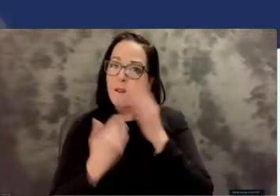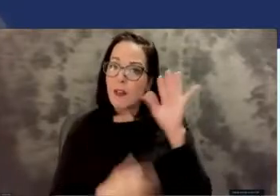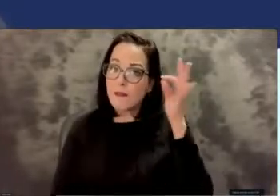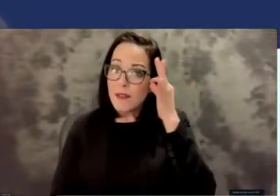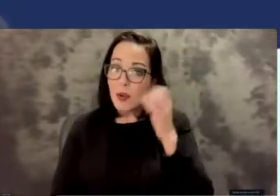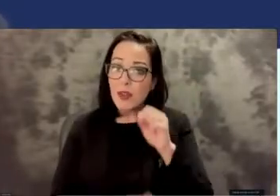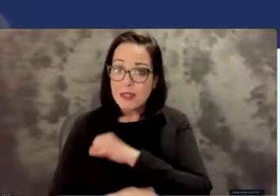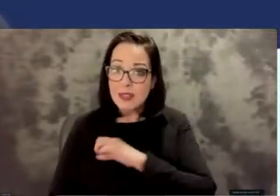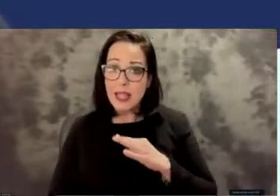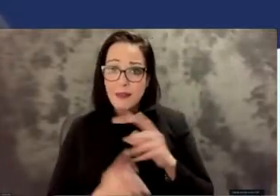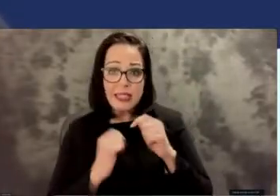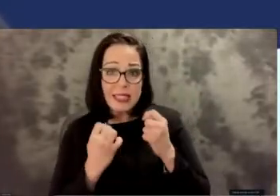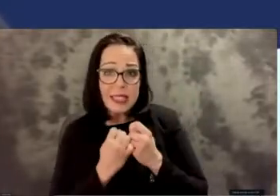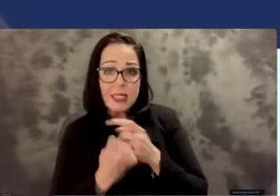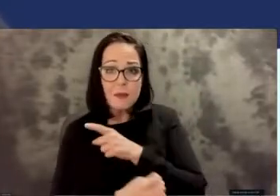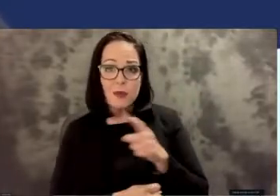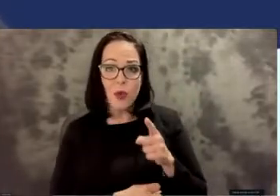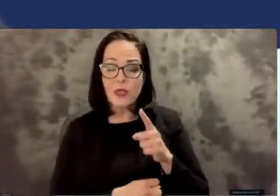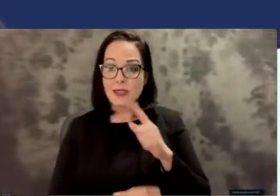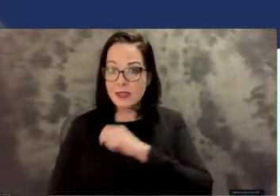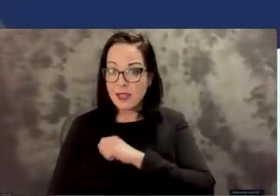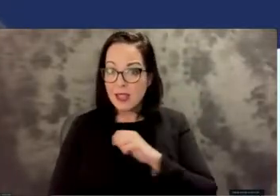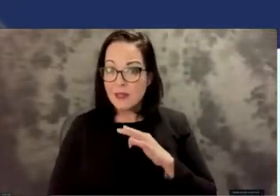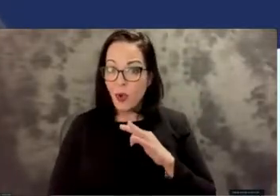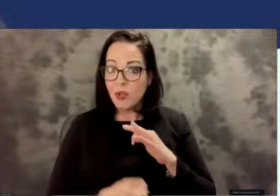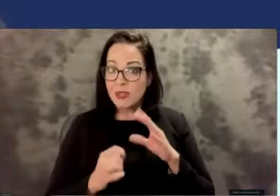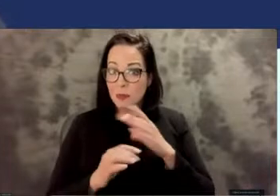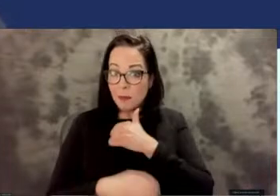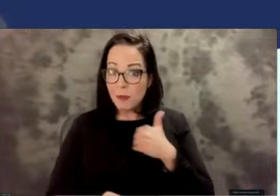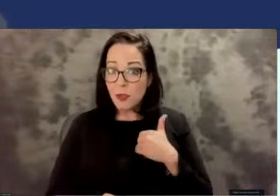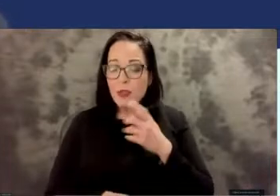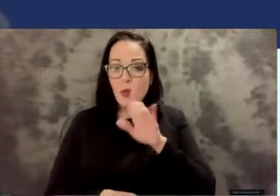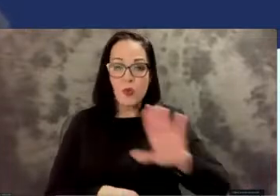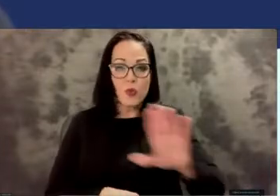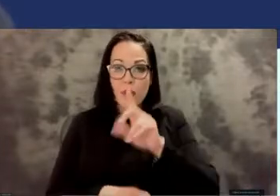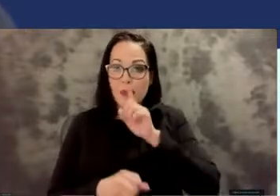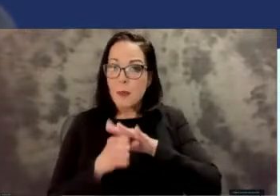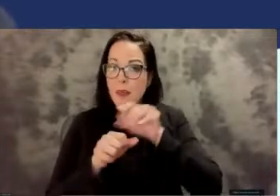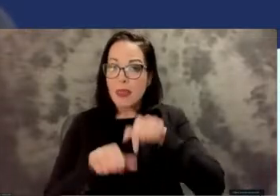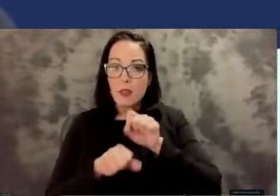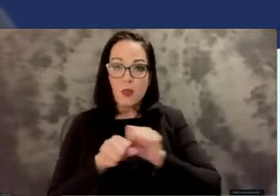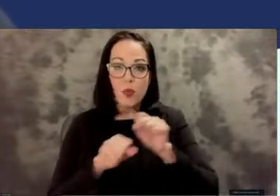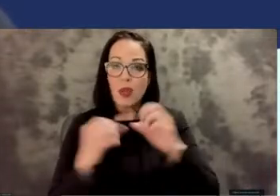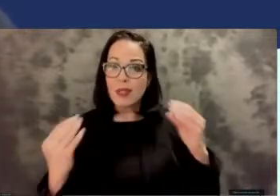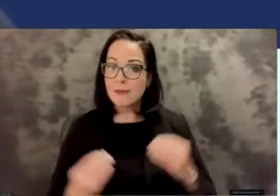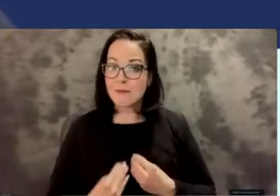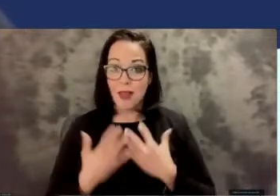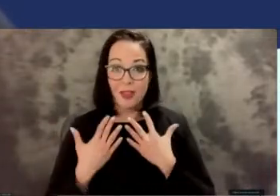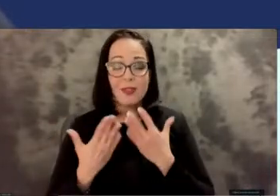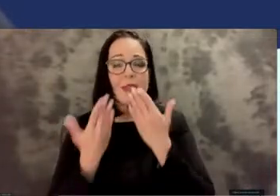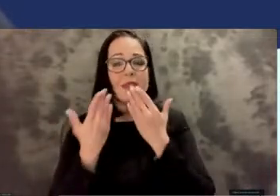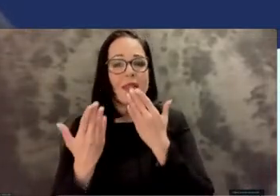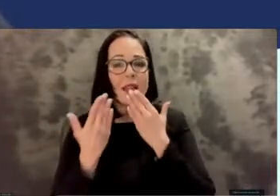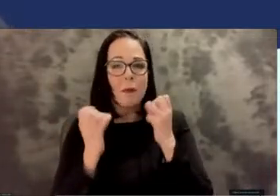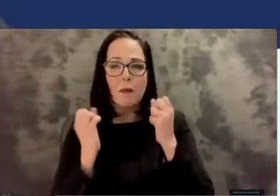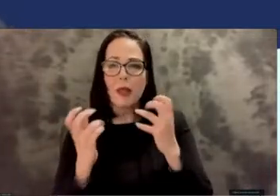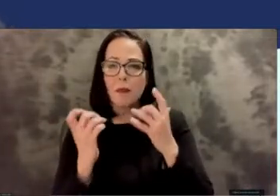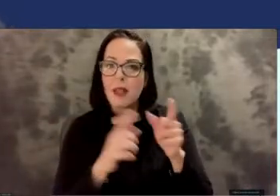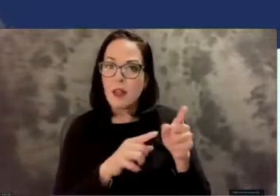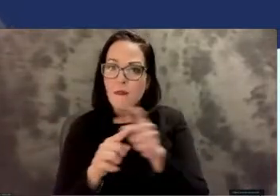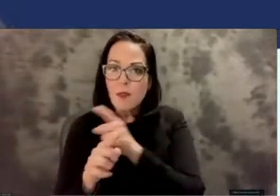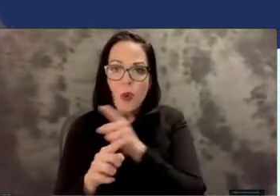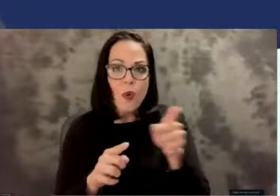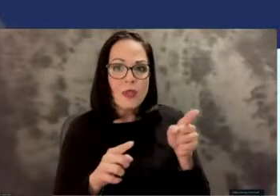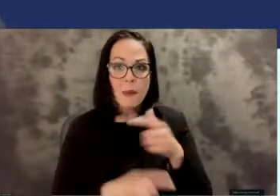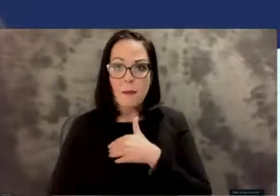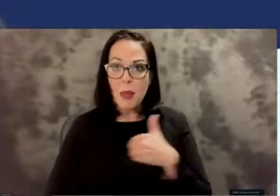force members. Your commitment to this work is nothing short of inspiring. And thank you to the many subject matter experts who met with the